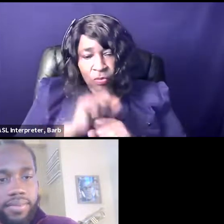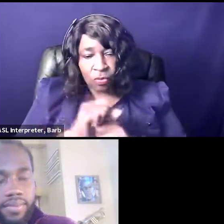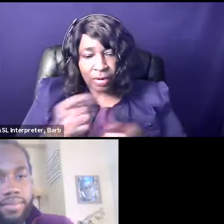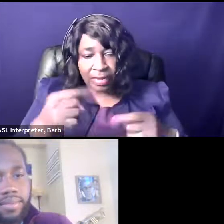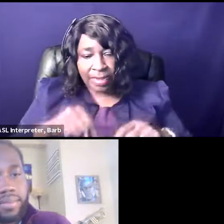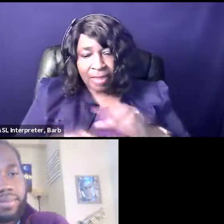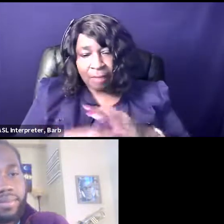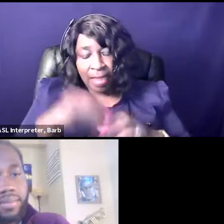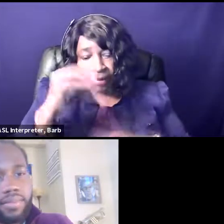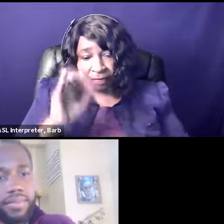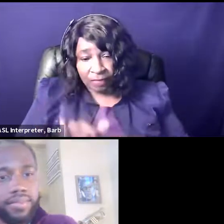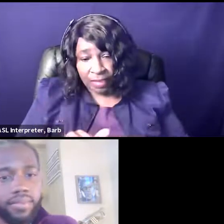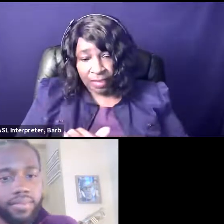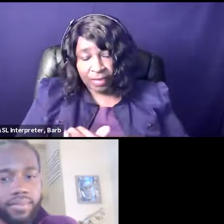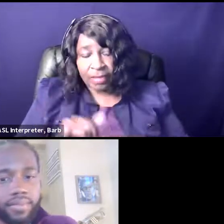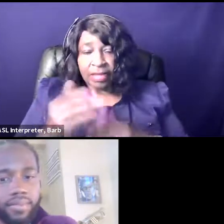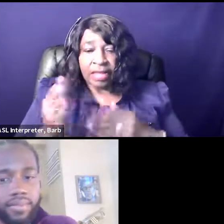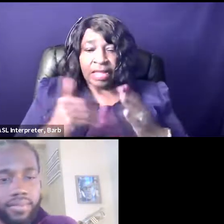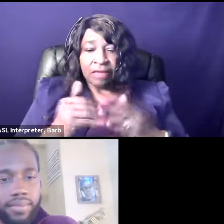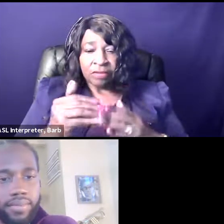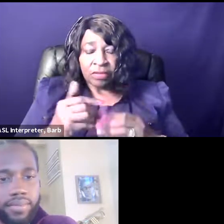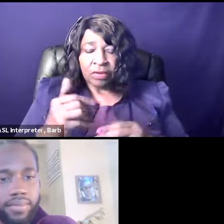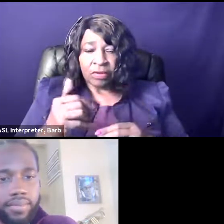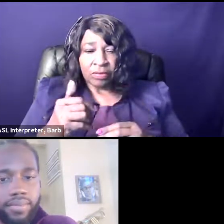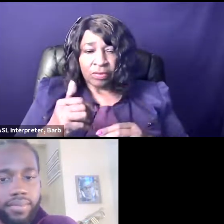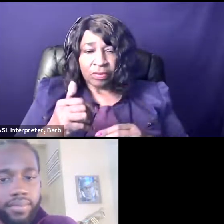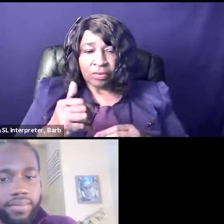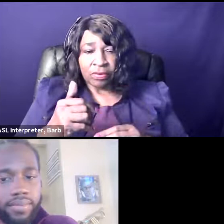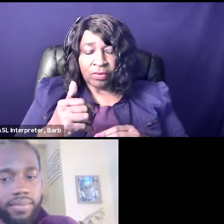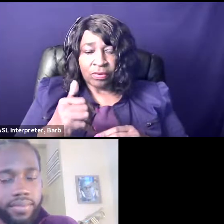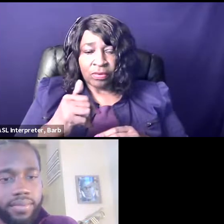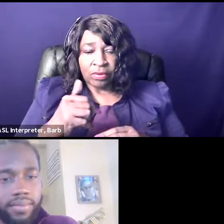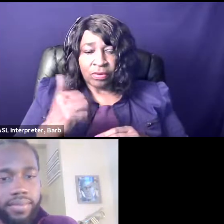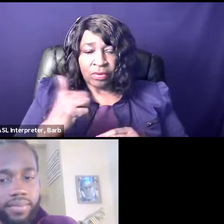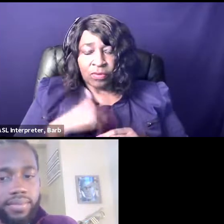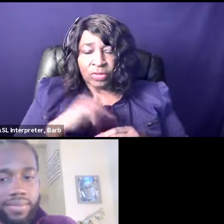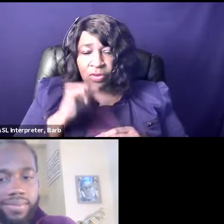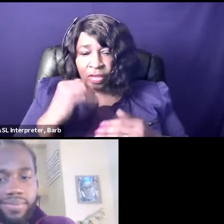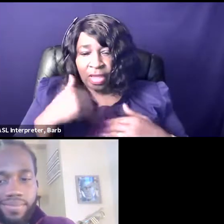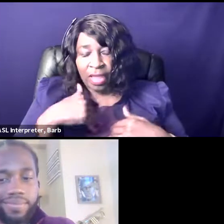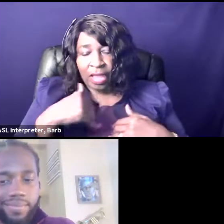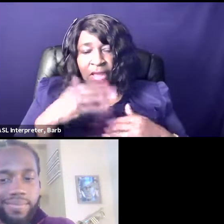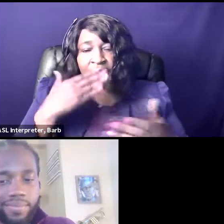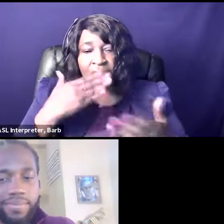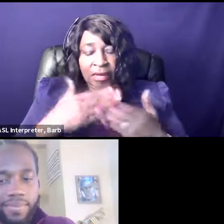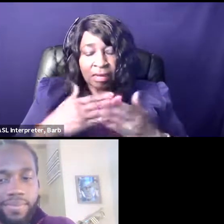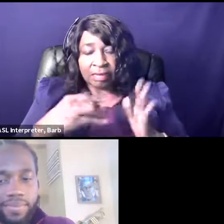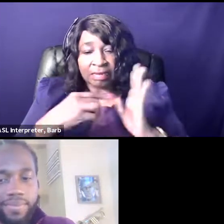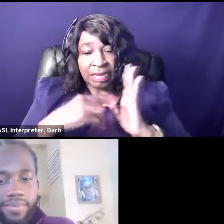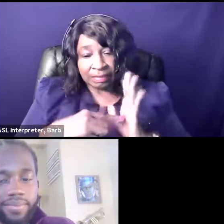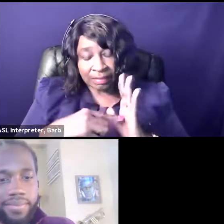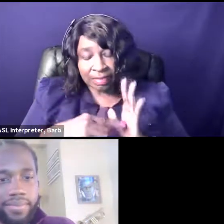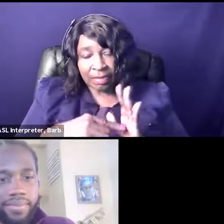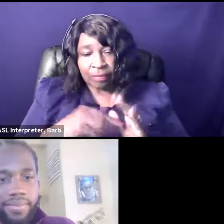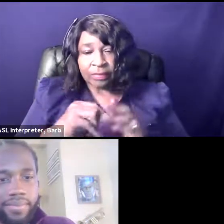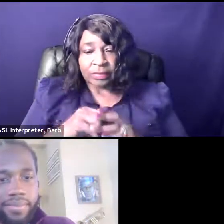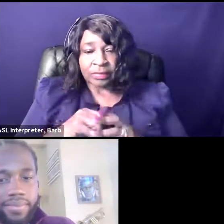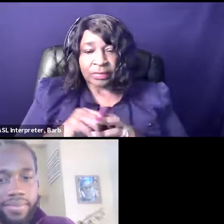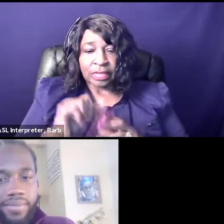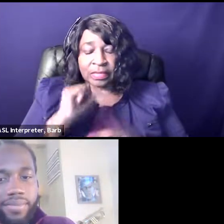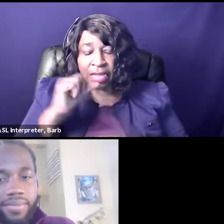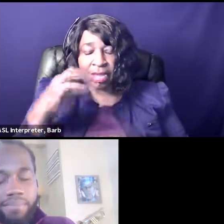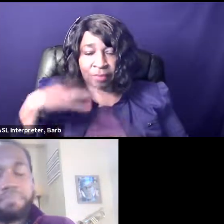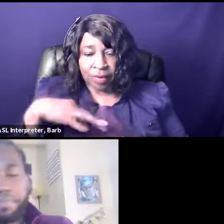even though we have, great examples of non-positive things that happen because of emergency